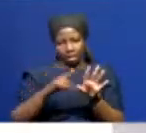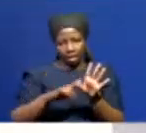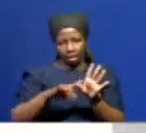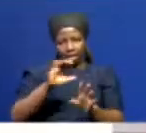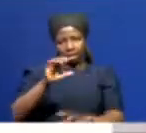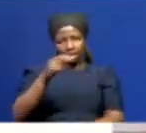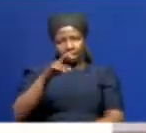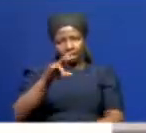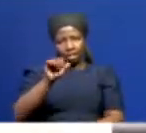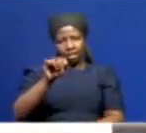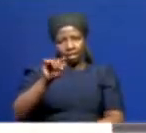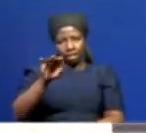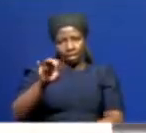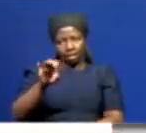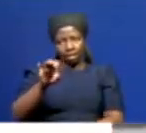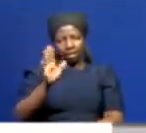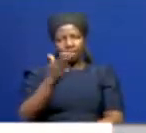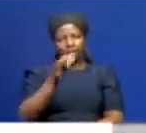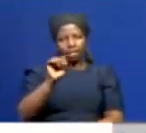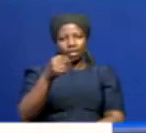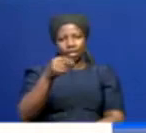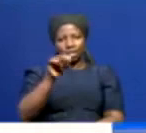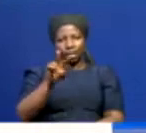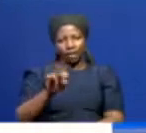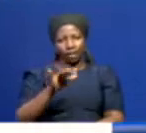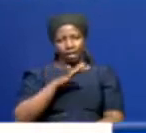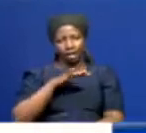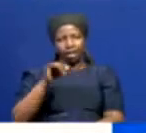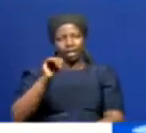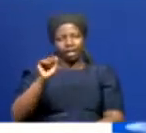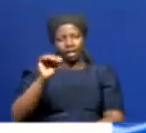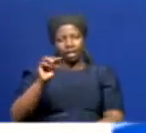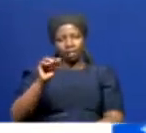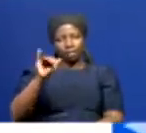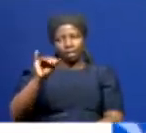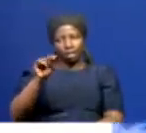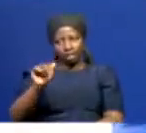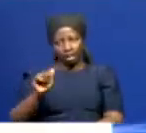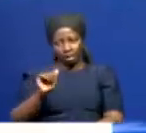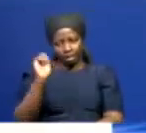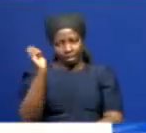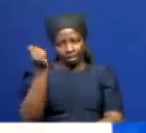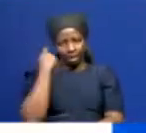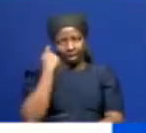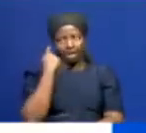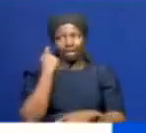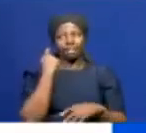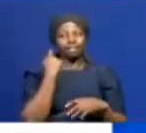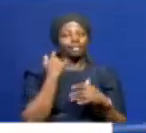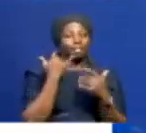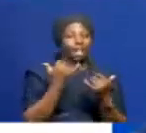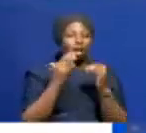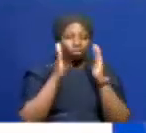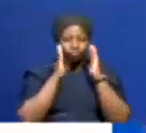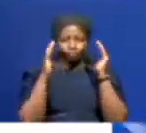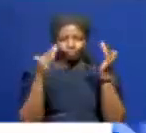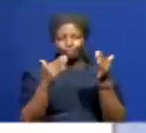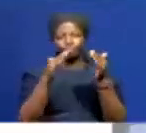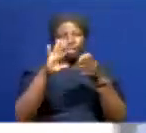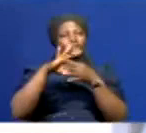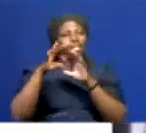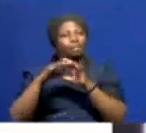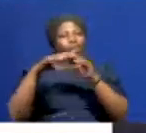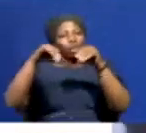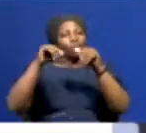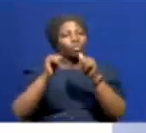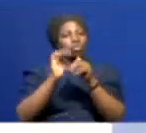Christine Ongare, minimum weight, Shafi Bakari, bantam, and Amina Madha. The Kenyan pugilists will now shift focus to the Olympic qualifiers, which